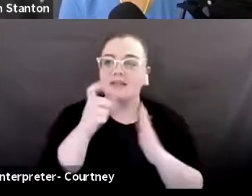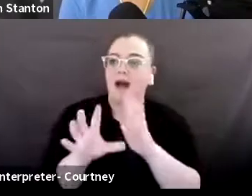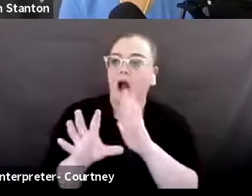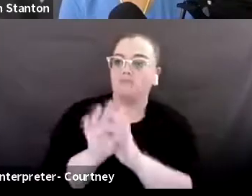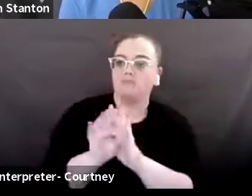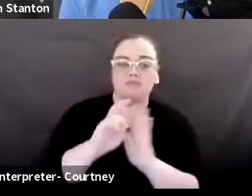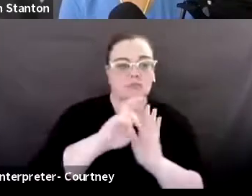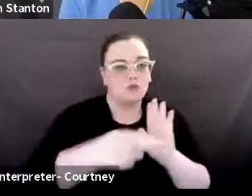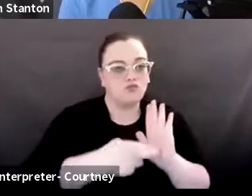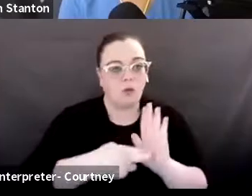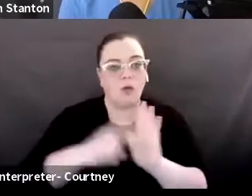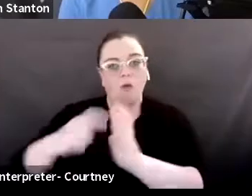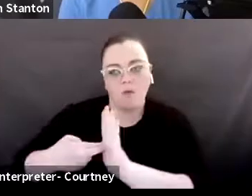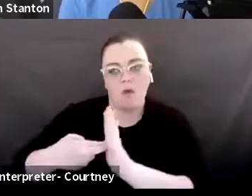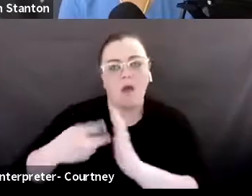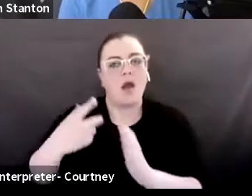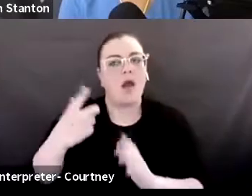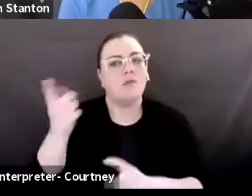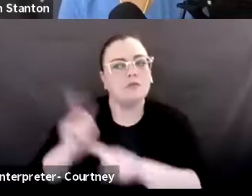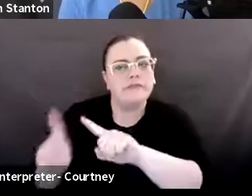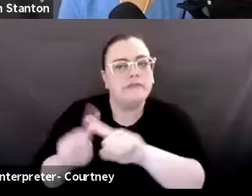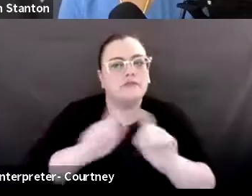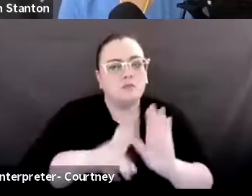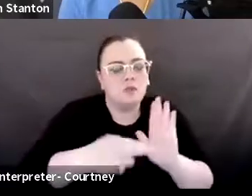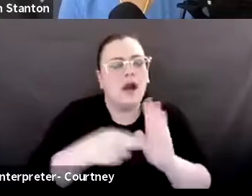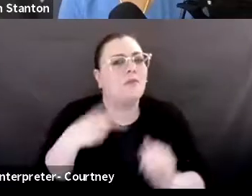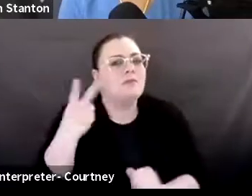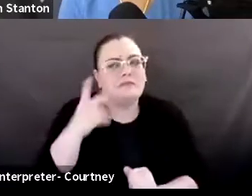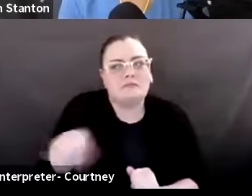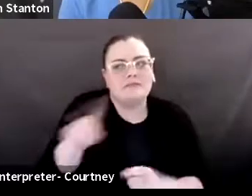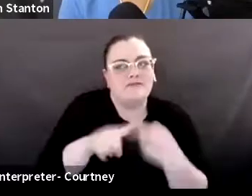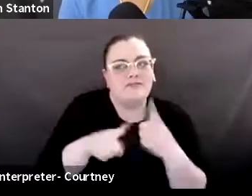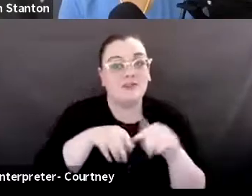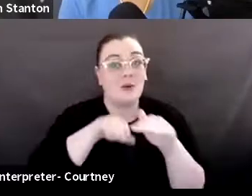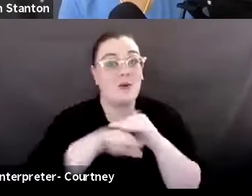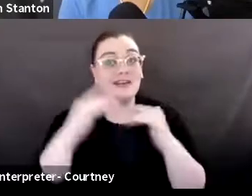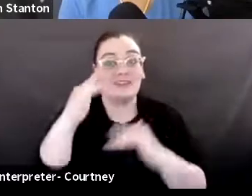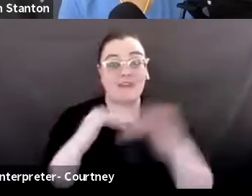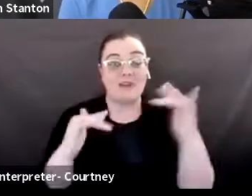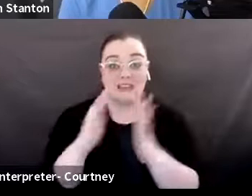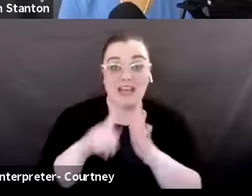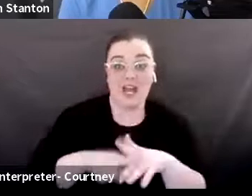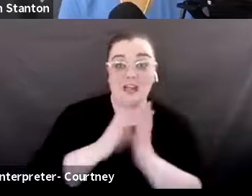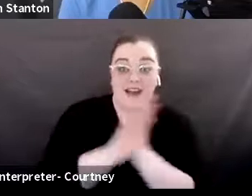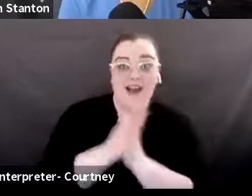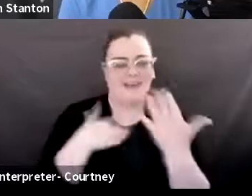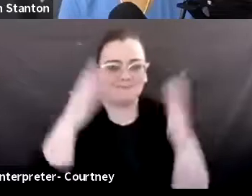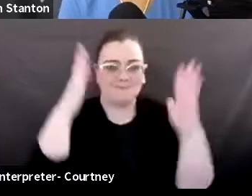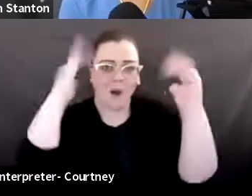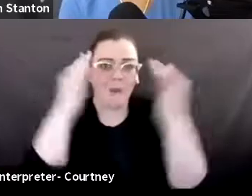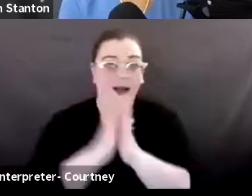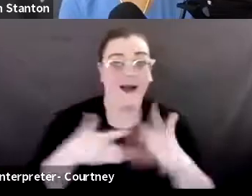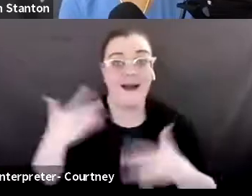you were getting, Irene Bedard was getting, Kelani was getting. I would see my friends go into these diversity initiatives so fired up with so much hope. And